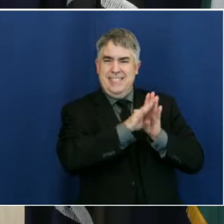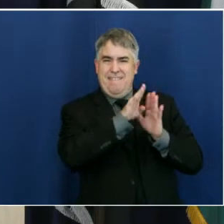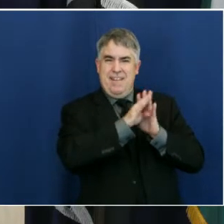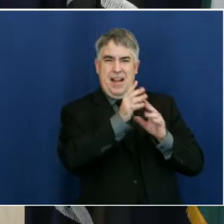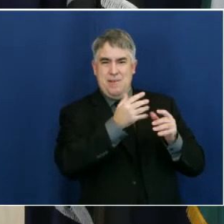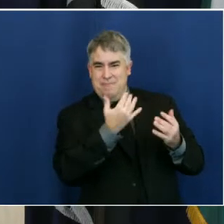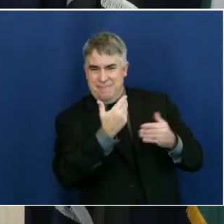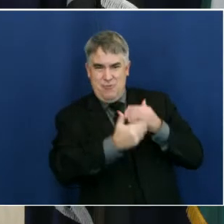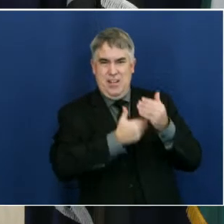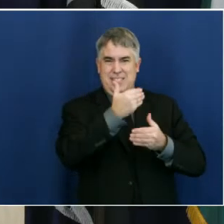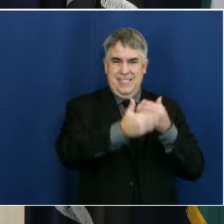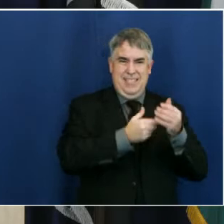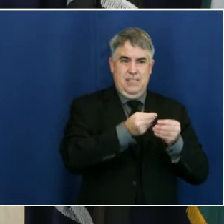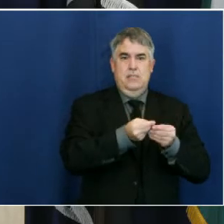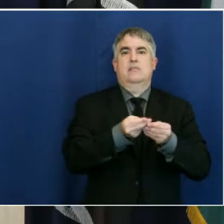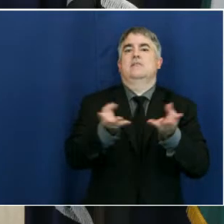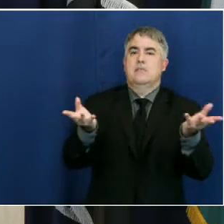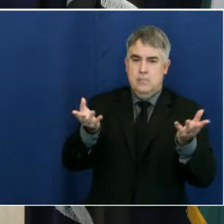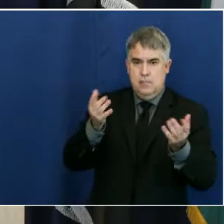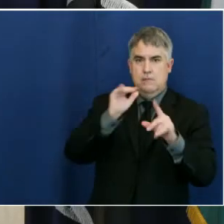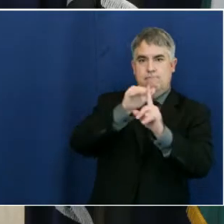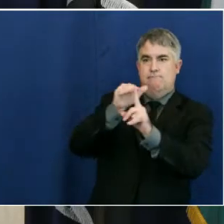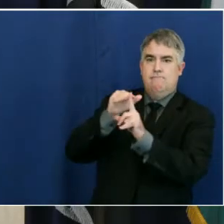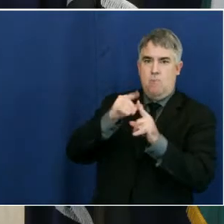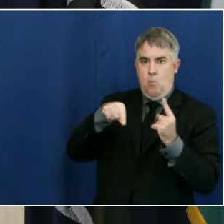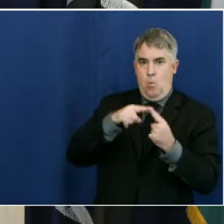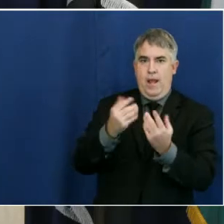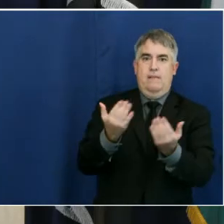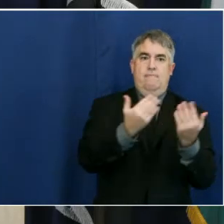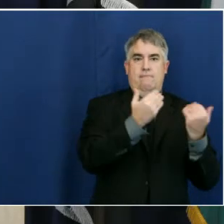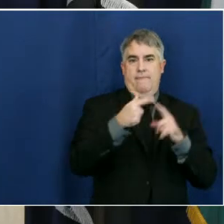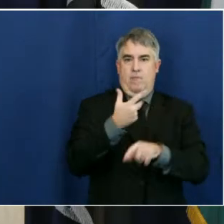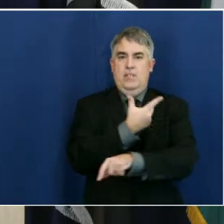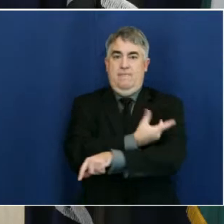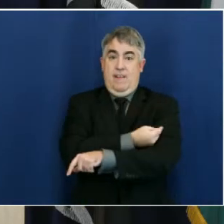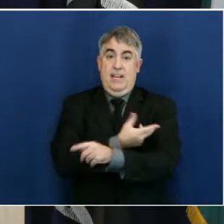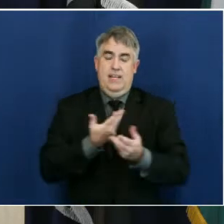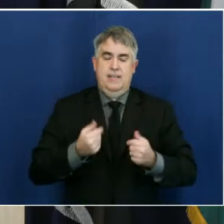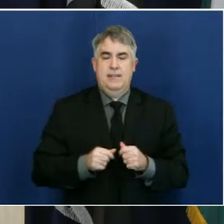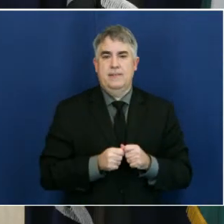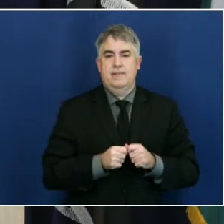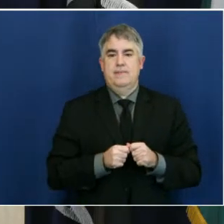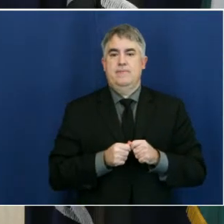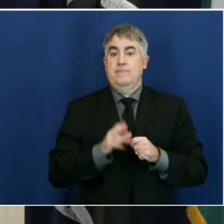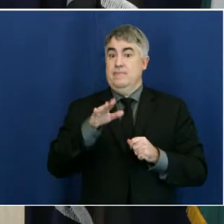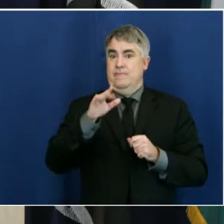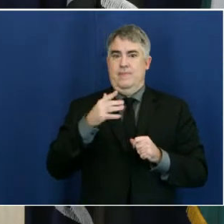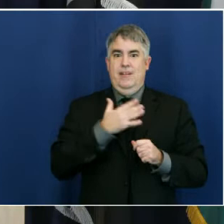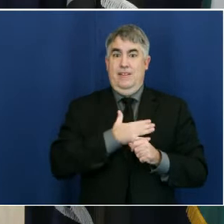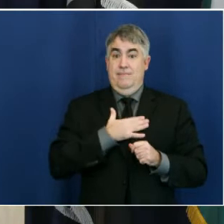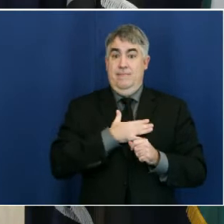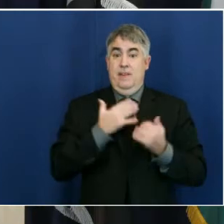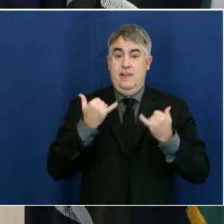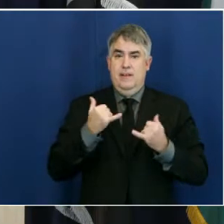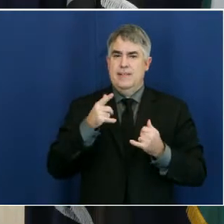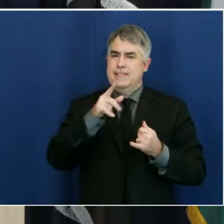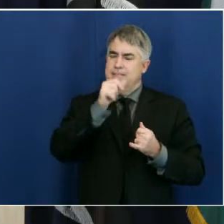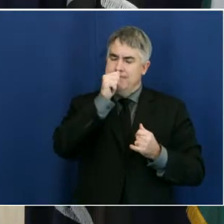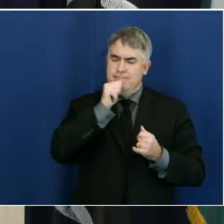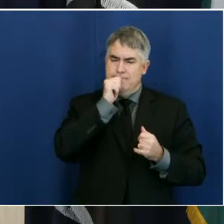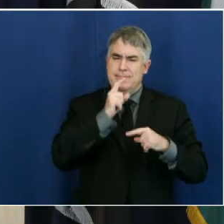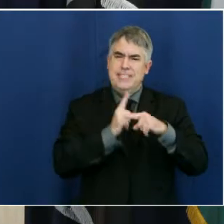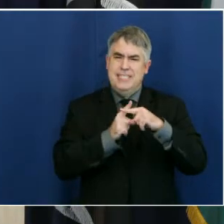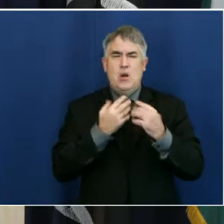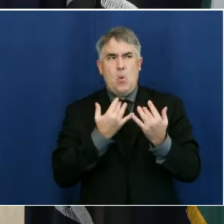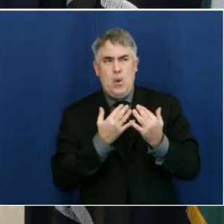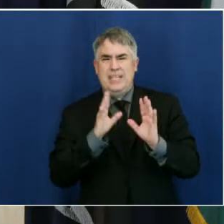uncertainty, and we will continue to work through that. And we appreciate the community's patience as we build this up. We